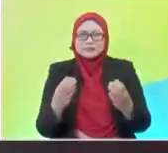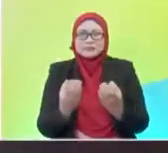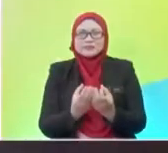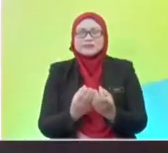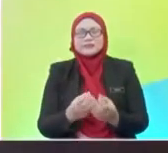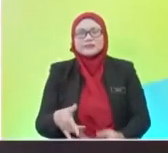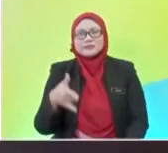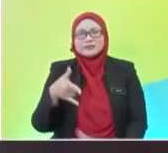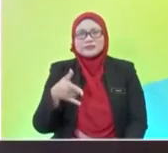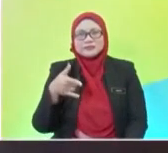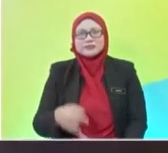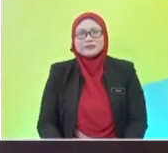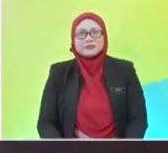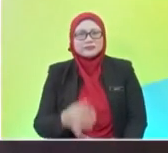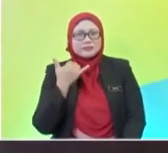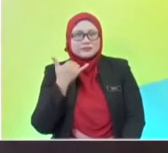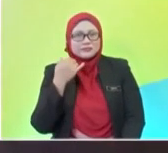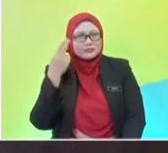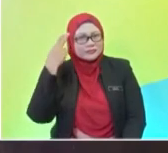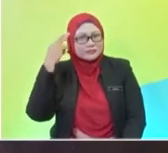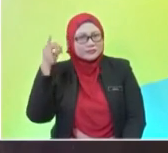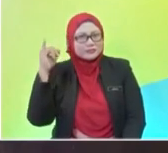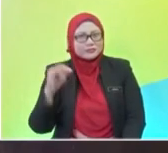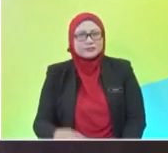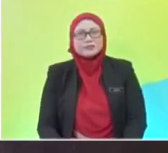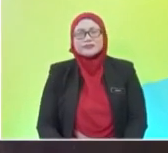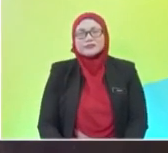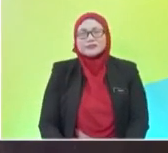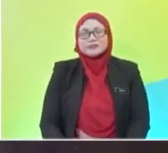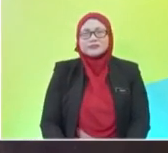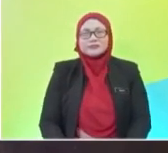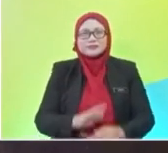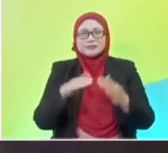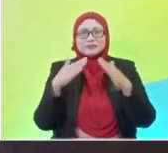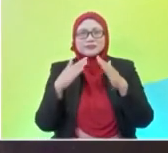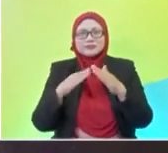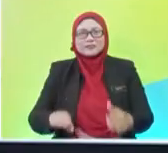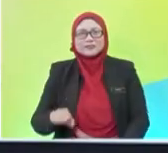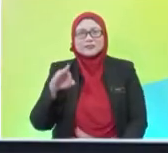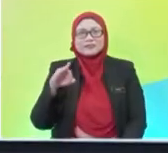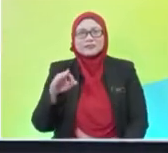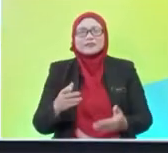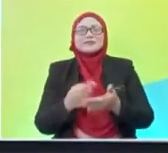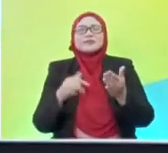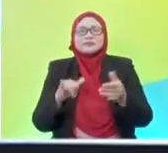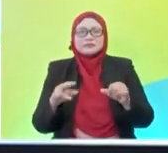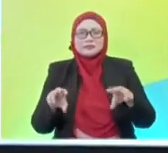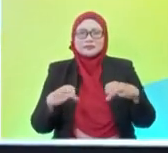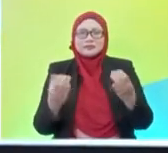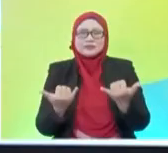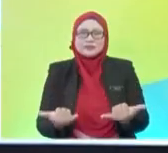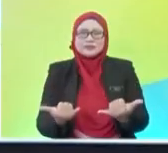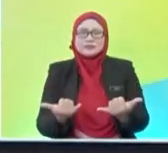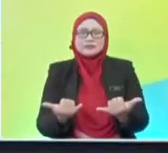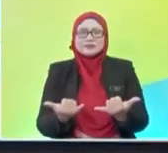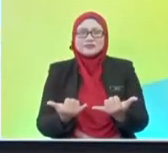Hello? Yes, sir, we need help. Our house is flooding right now. What do we do?